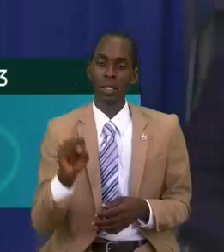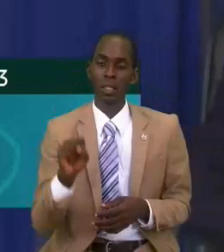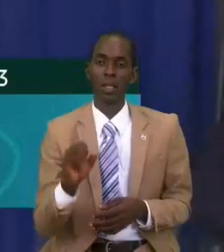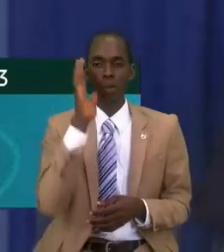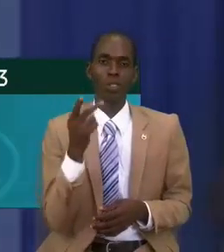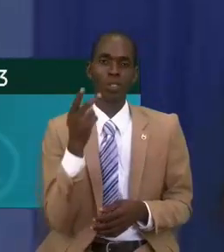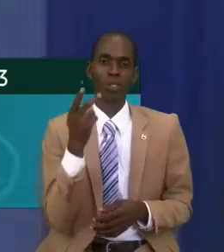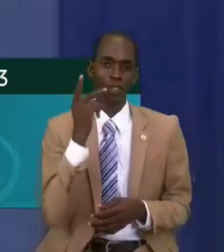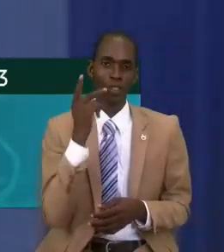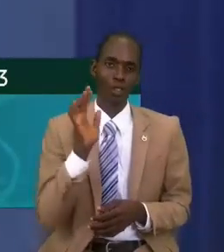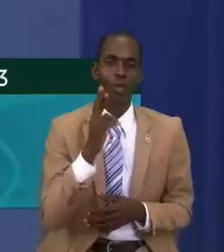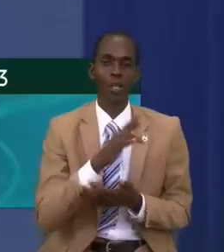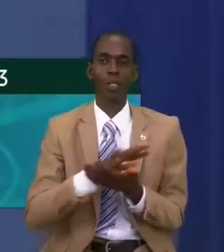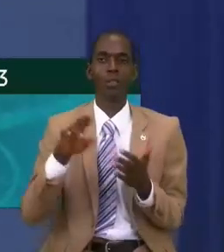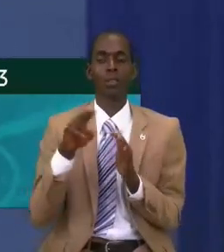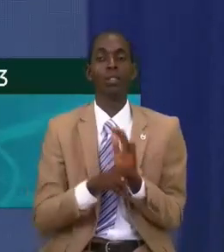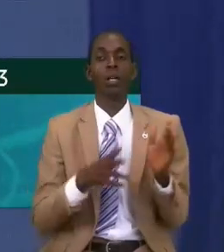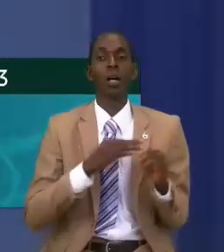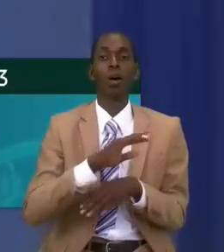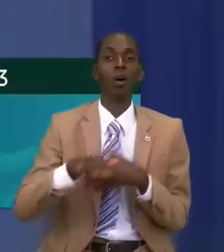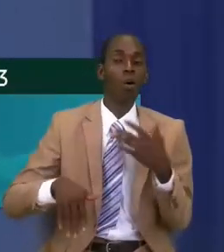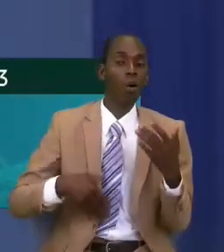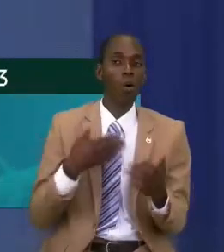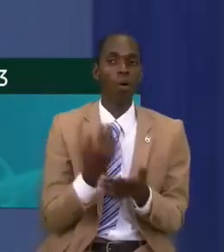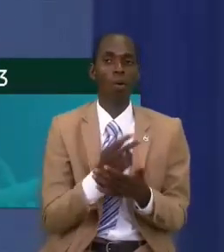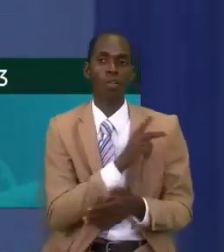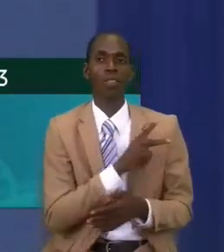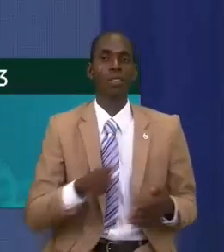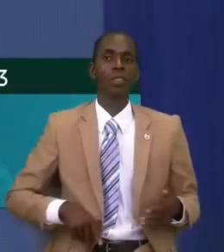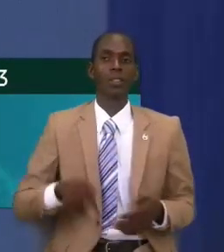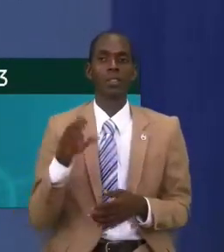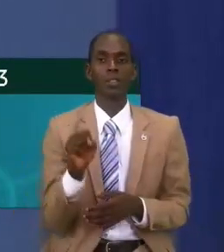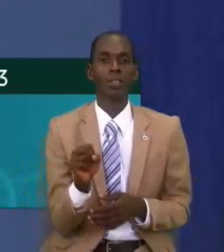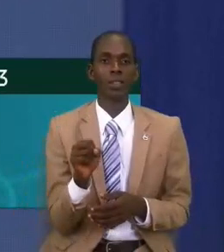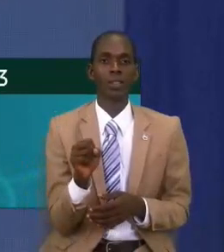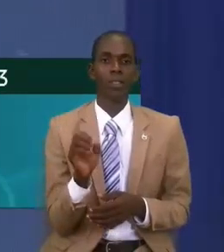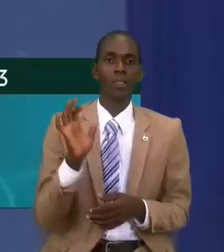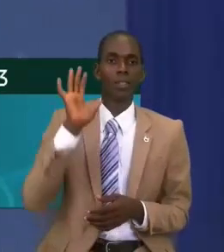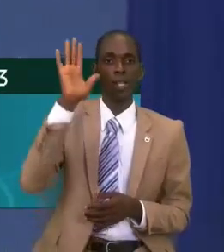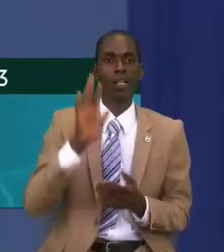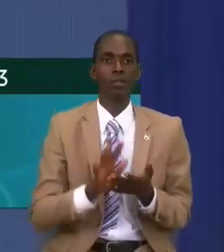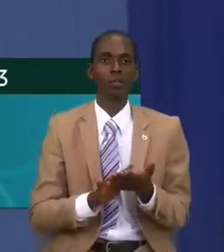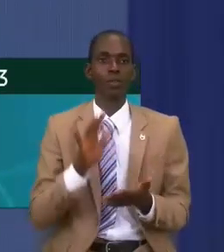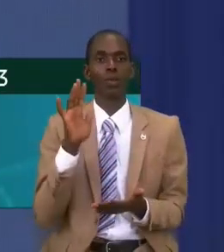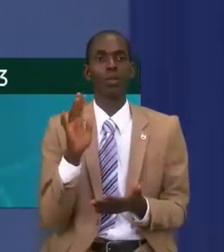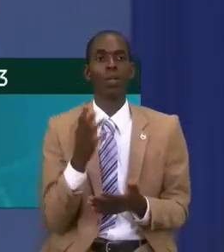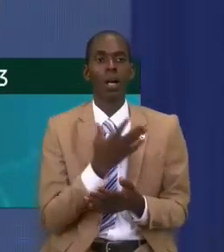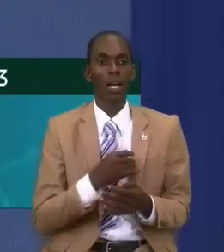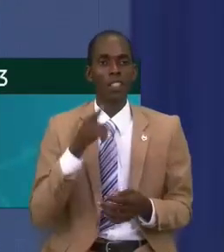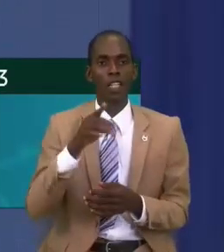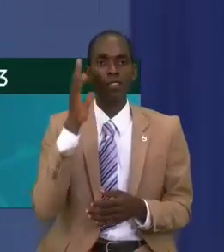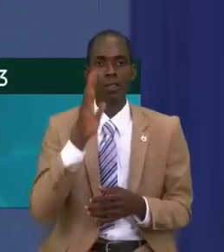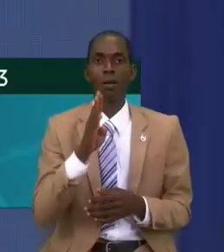kings thy glory, and thou shalt be called by a new